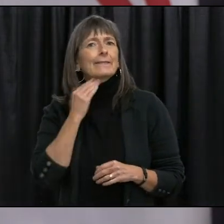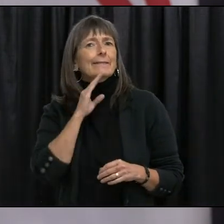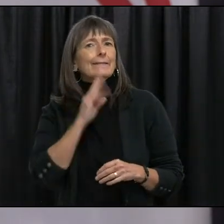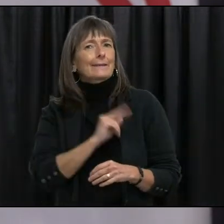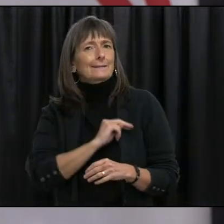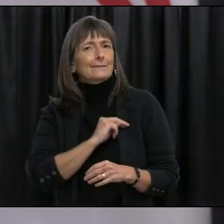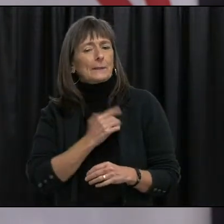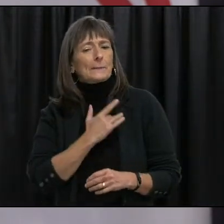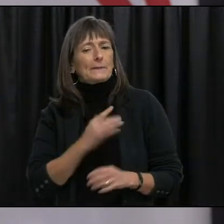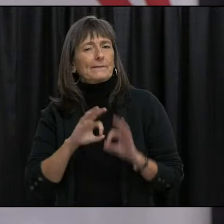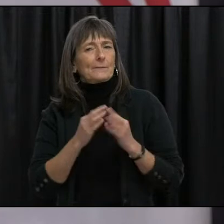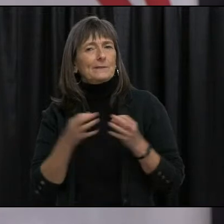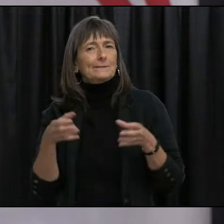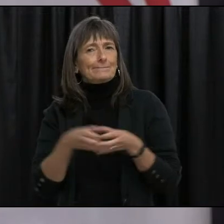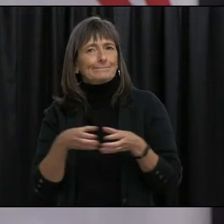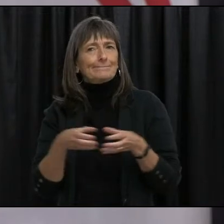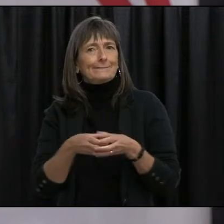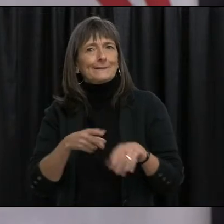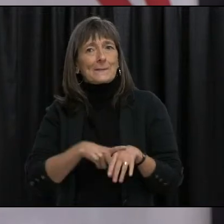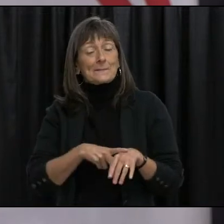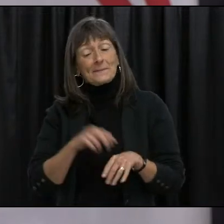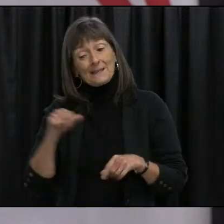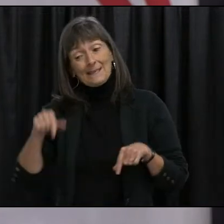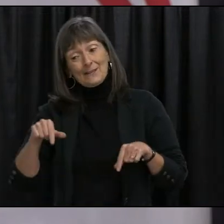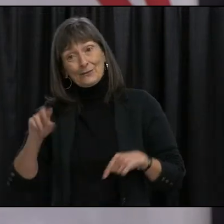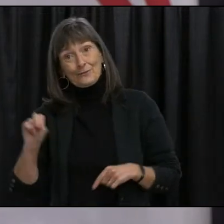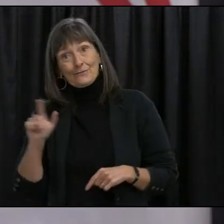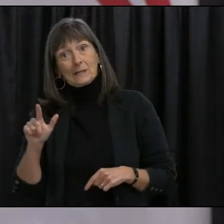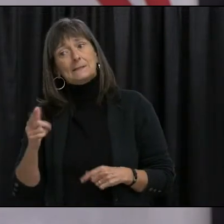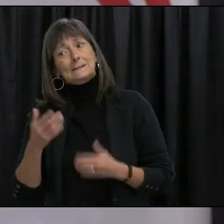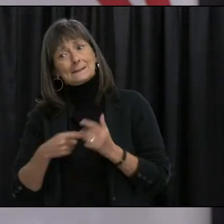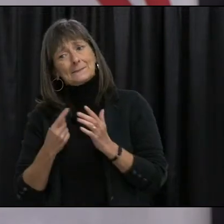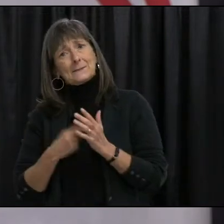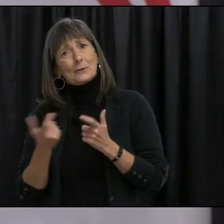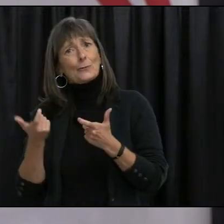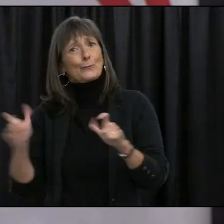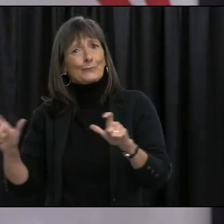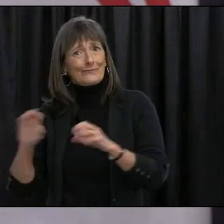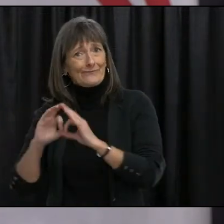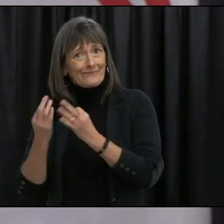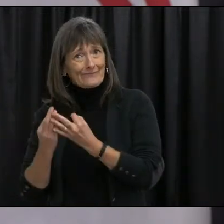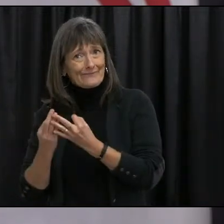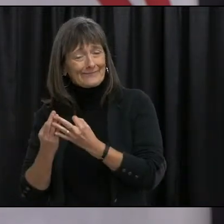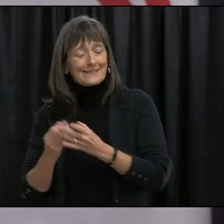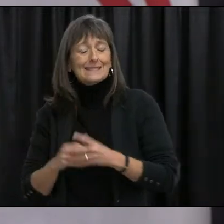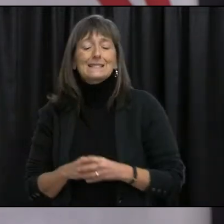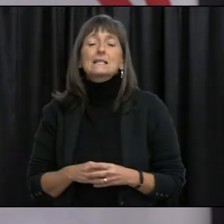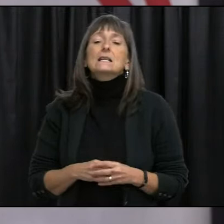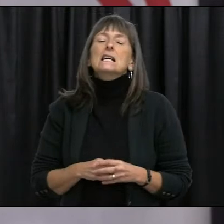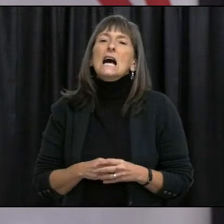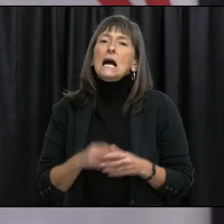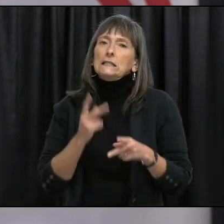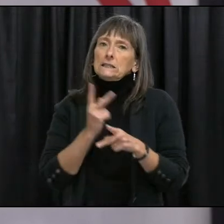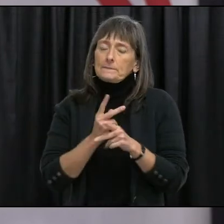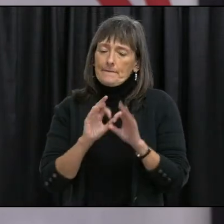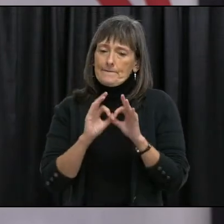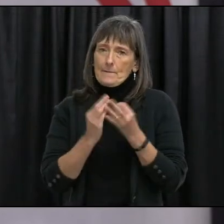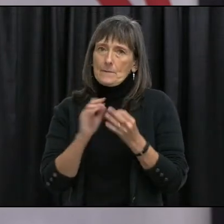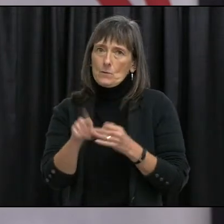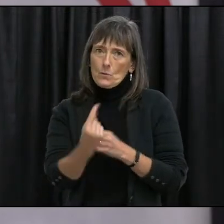Newfoundland and Labrador can be quite large. I would suggest that you keep it at a family